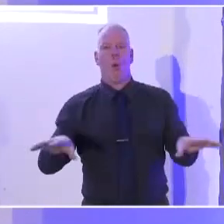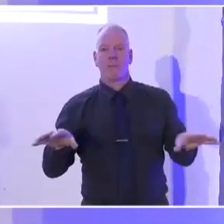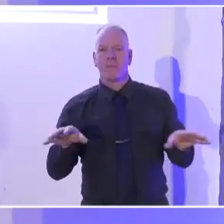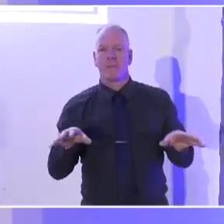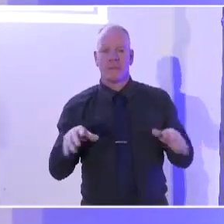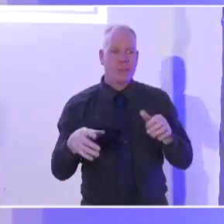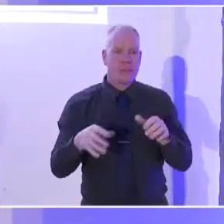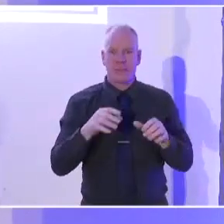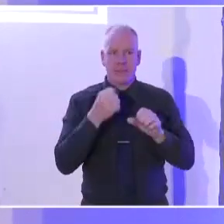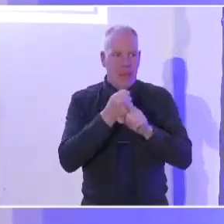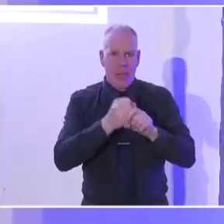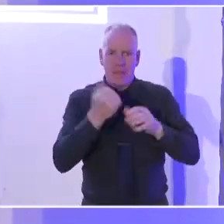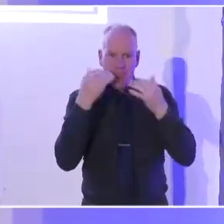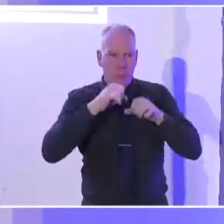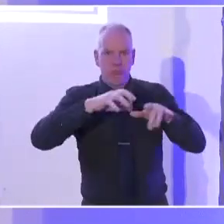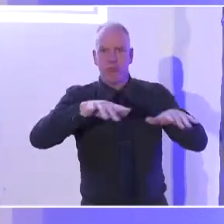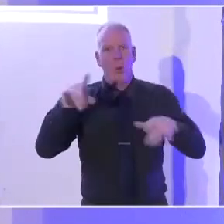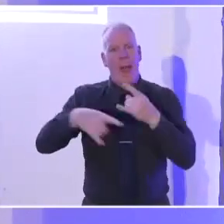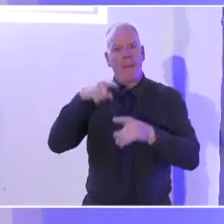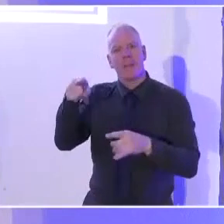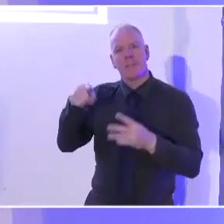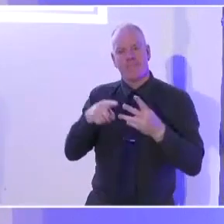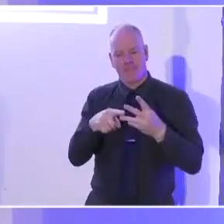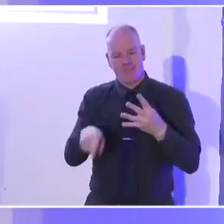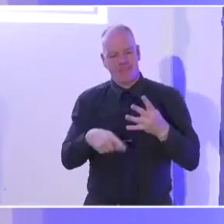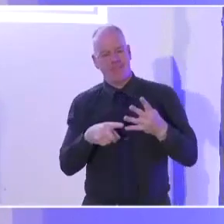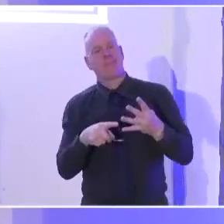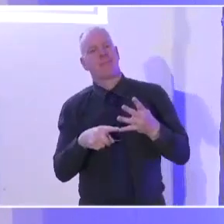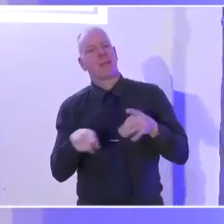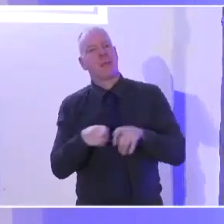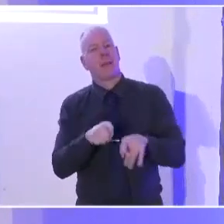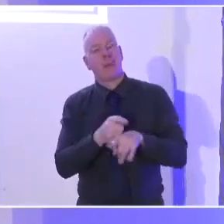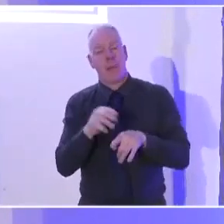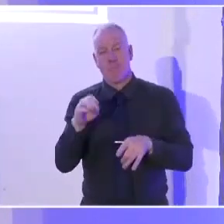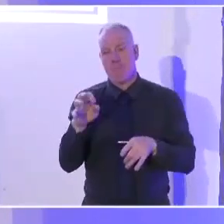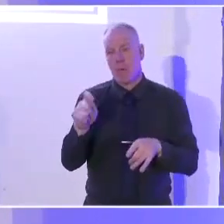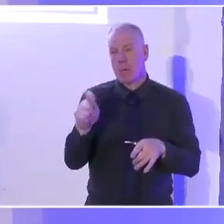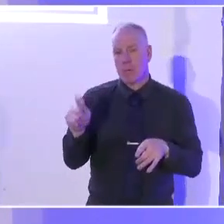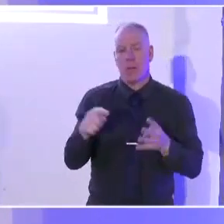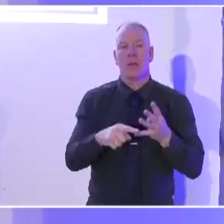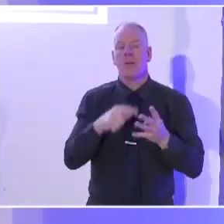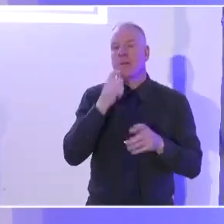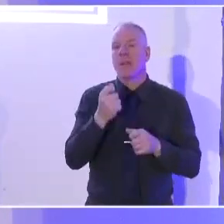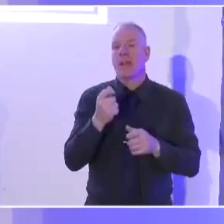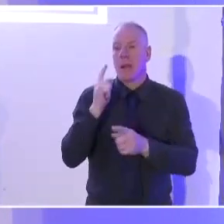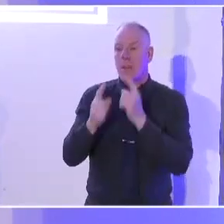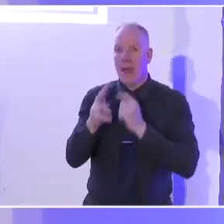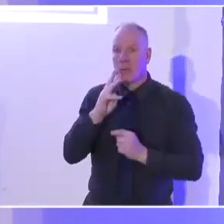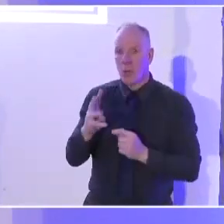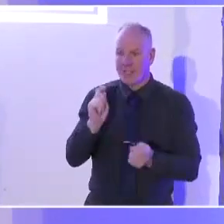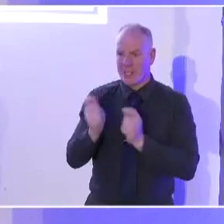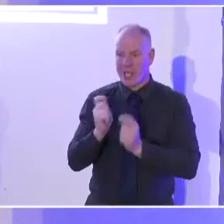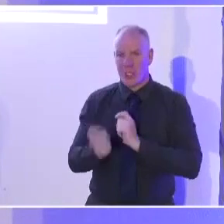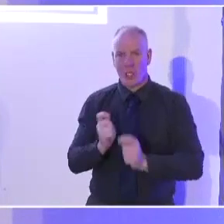to raise awareness of the issue. They also carried out a number of password resets.